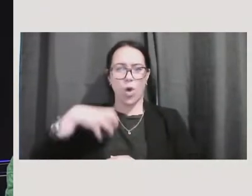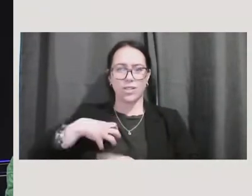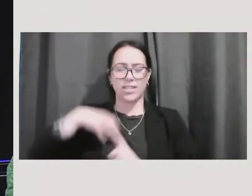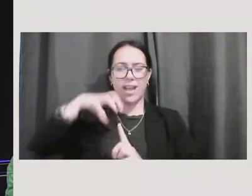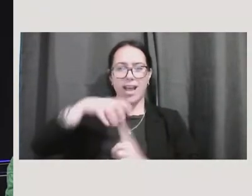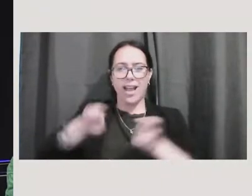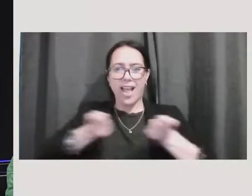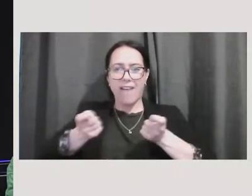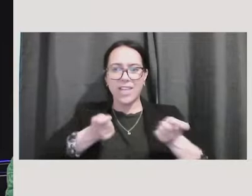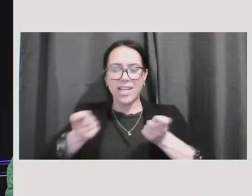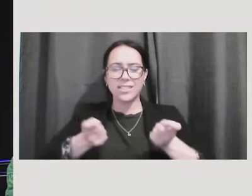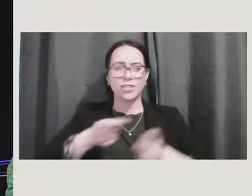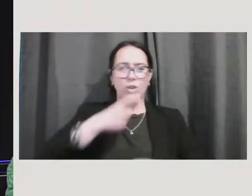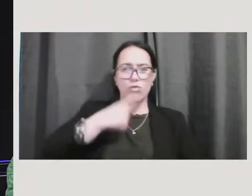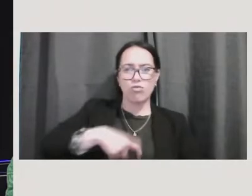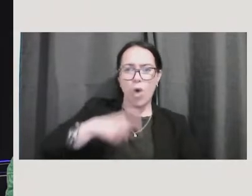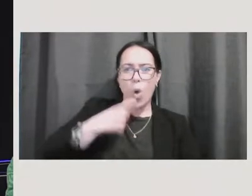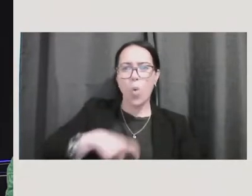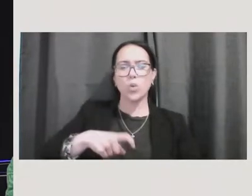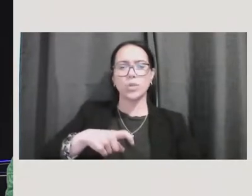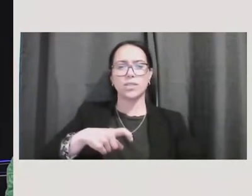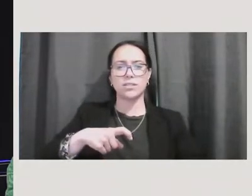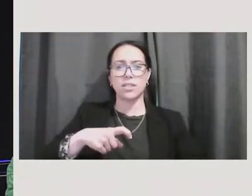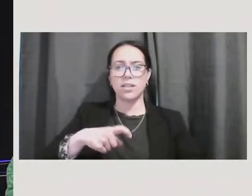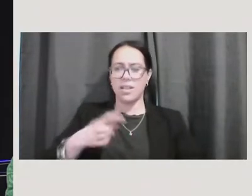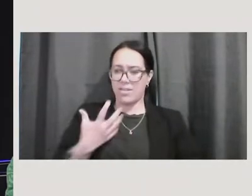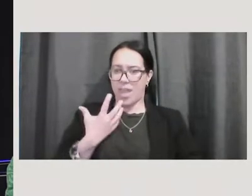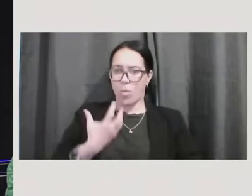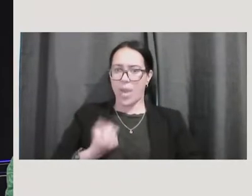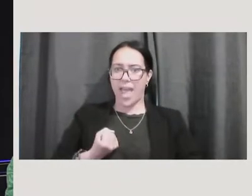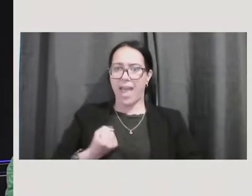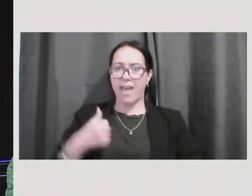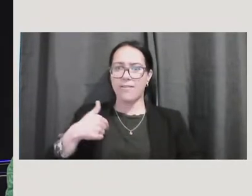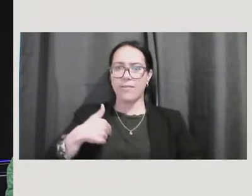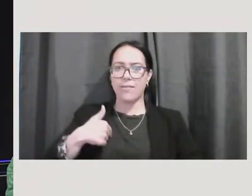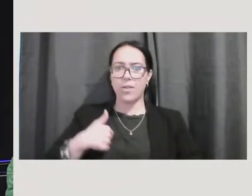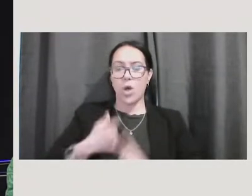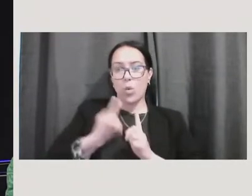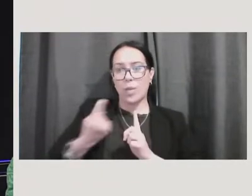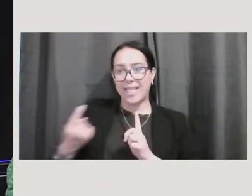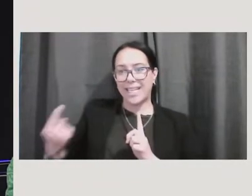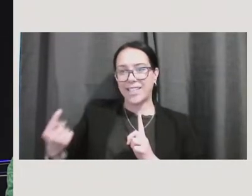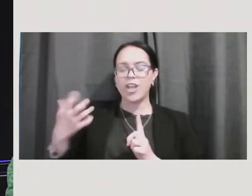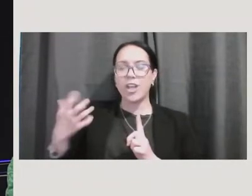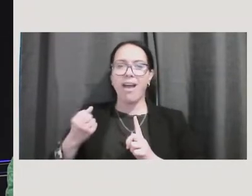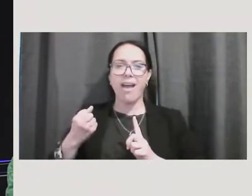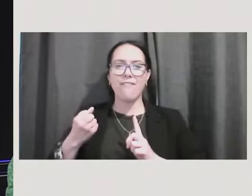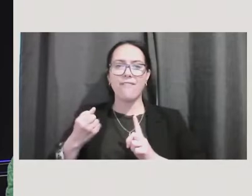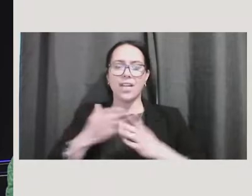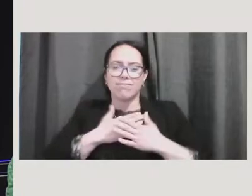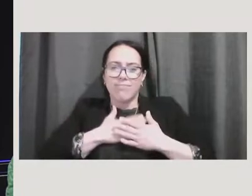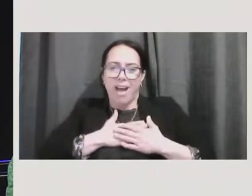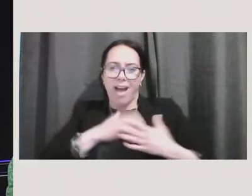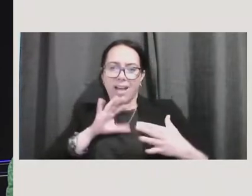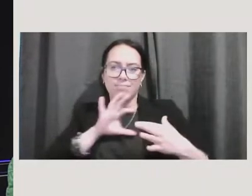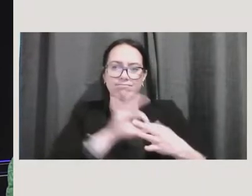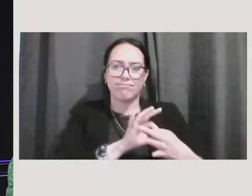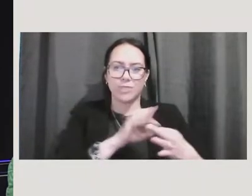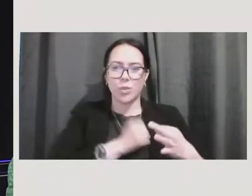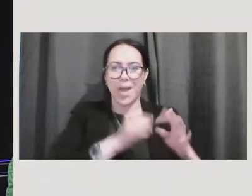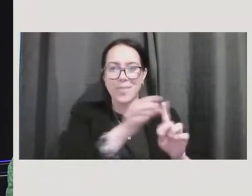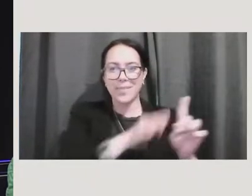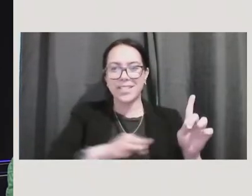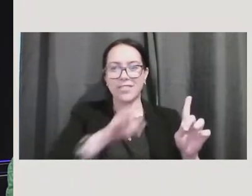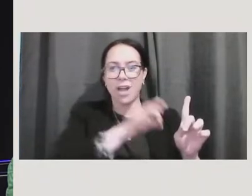with are about we each have the interests of our Pacific at heart because the Legacy and the